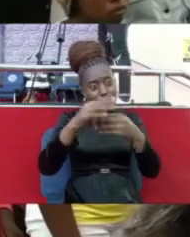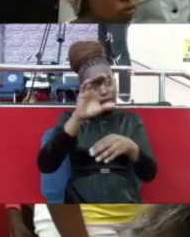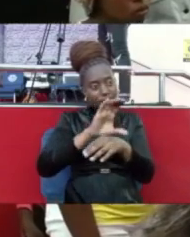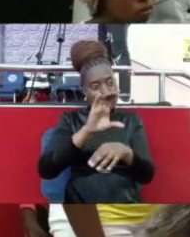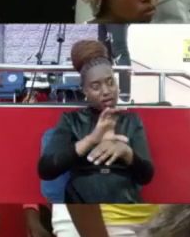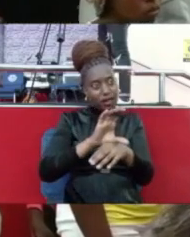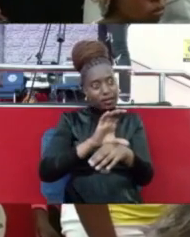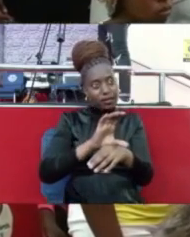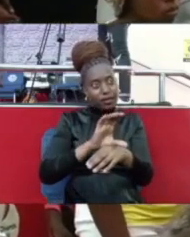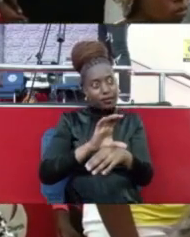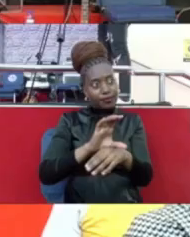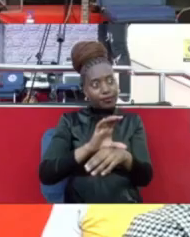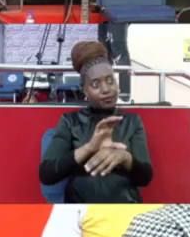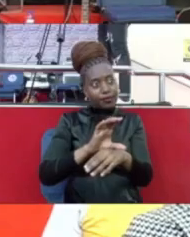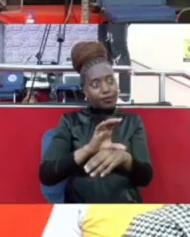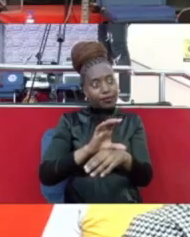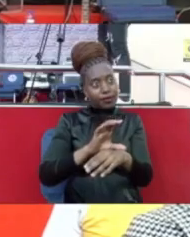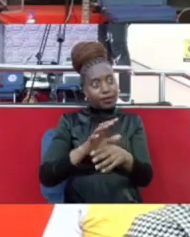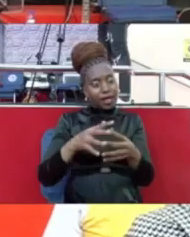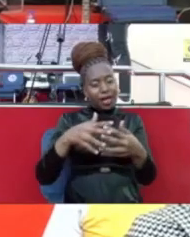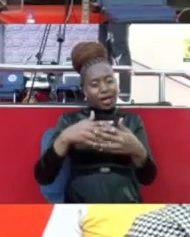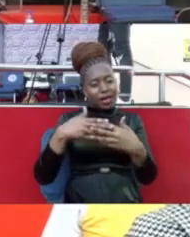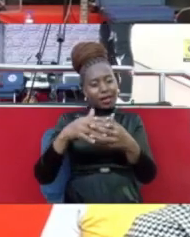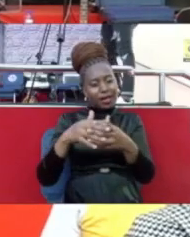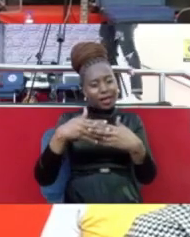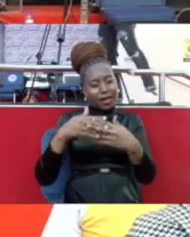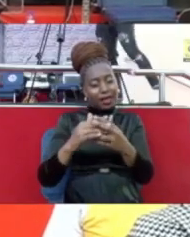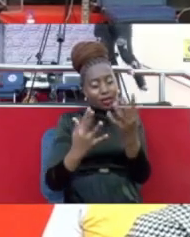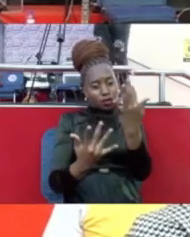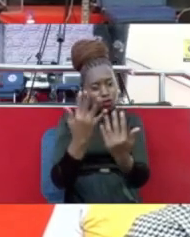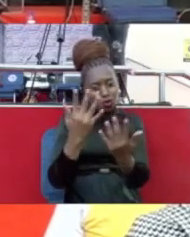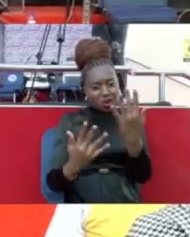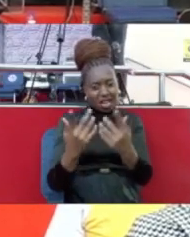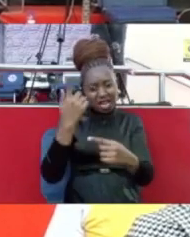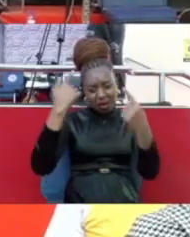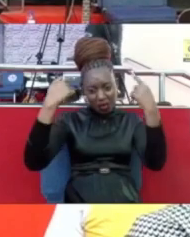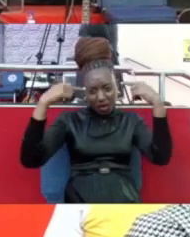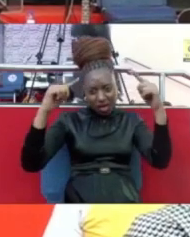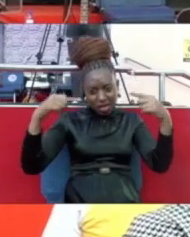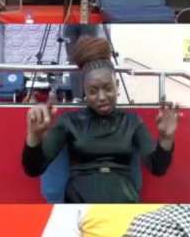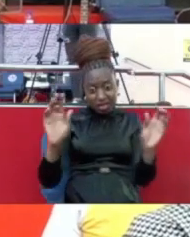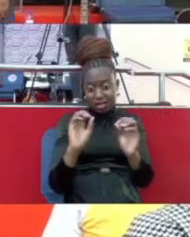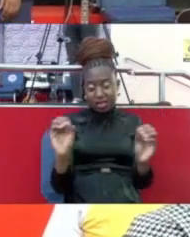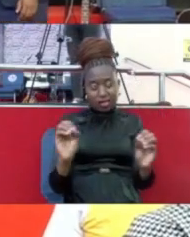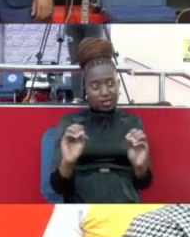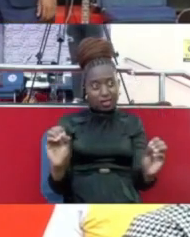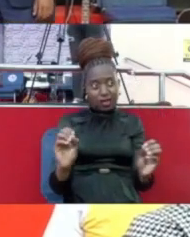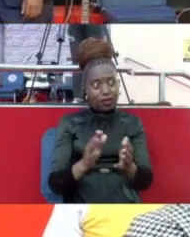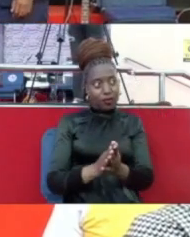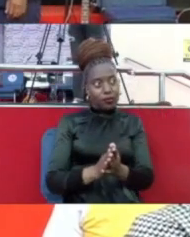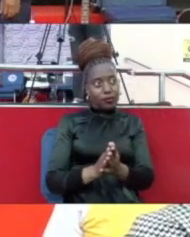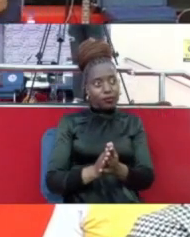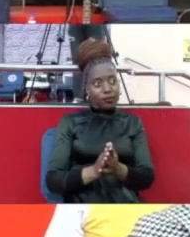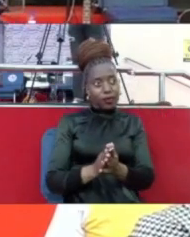and the gates of hell are not going to prevail against it. We're going to fill those